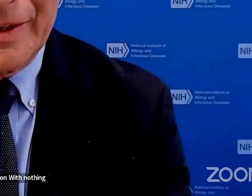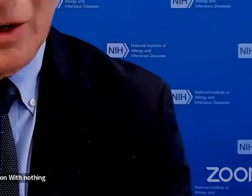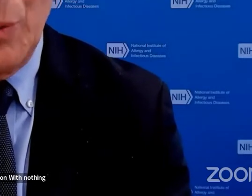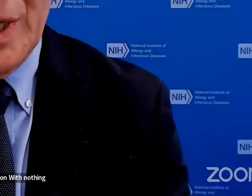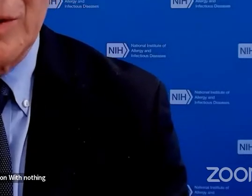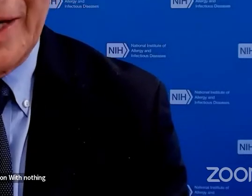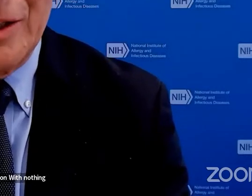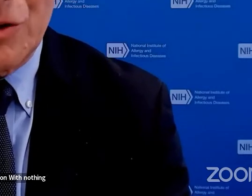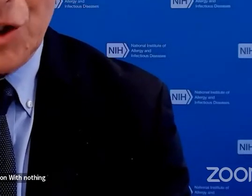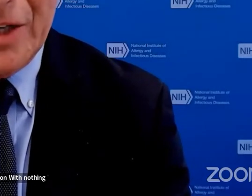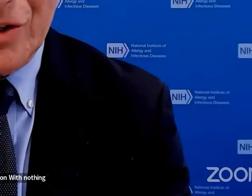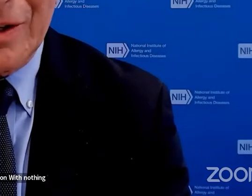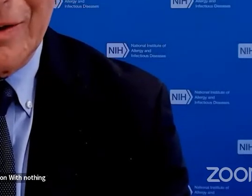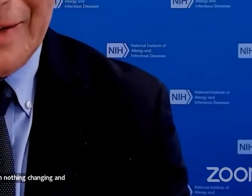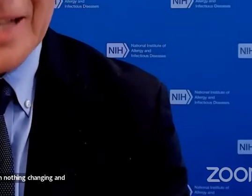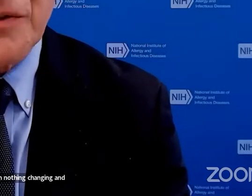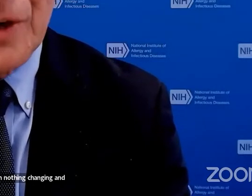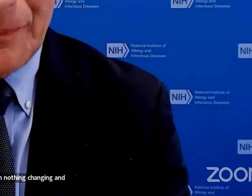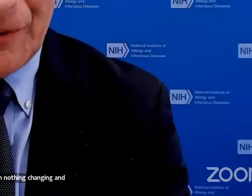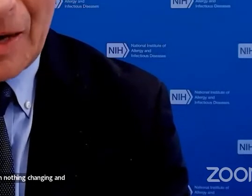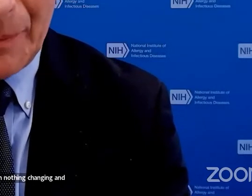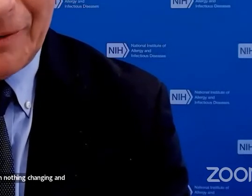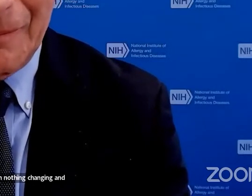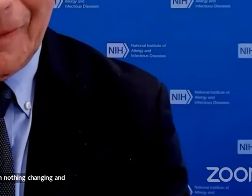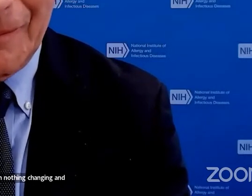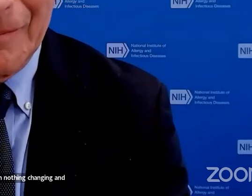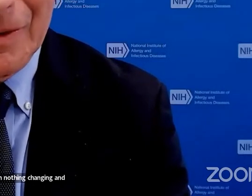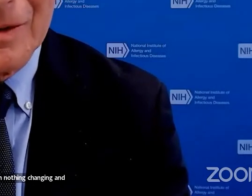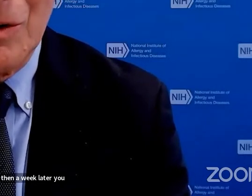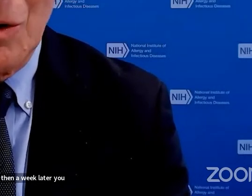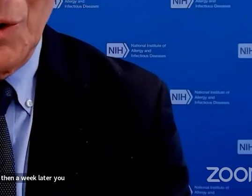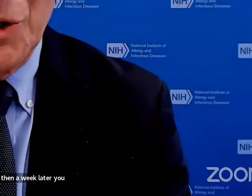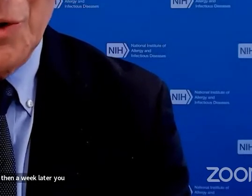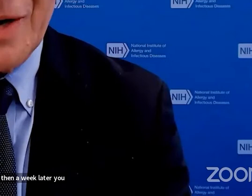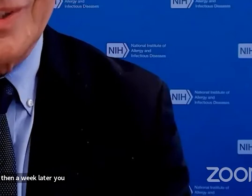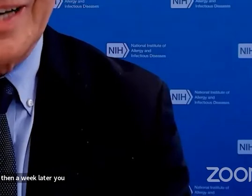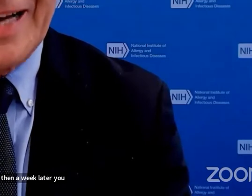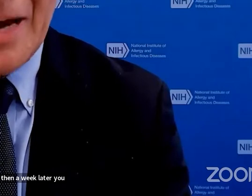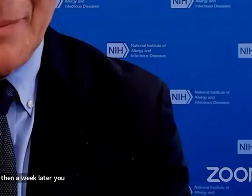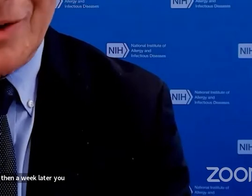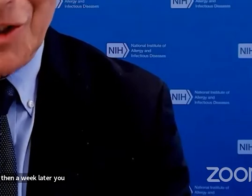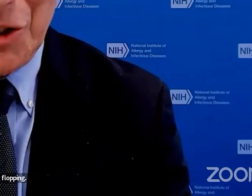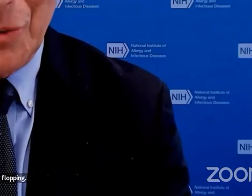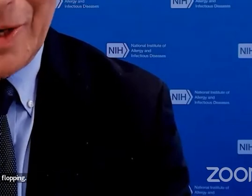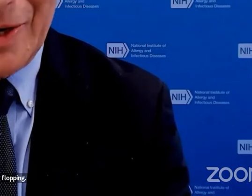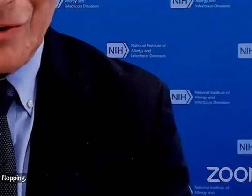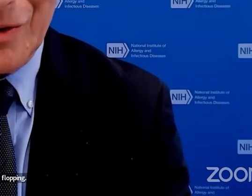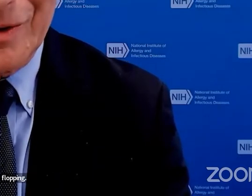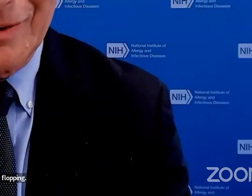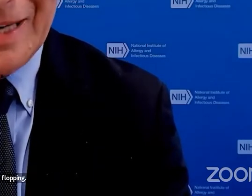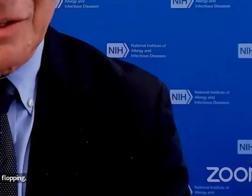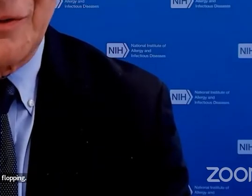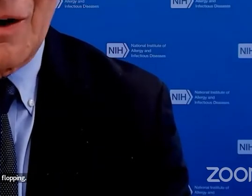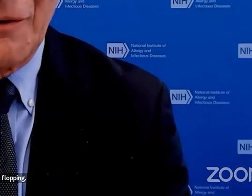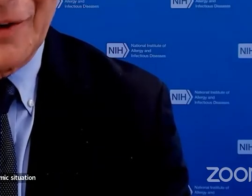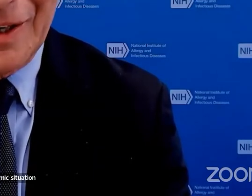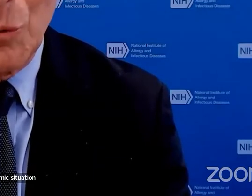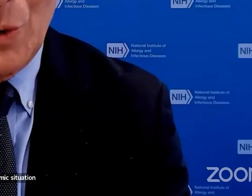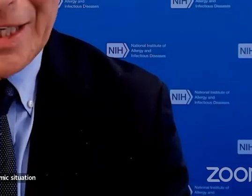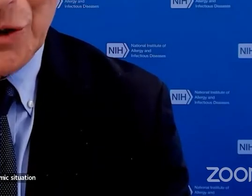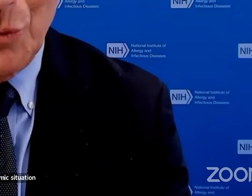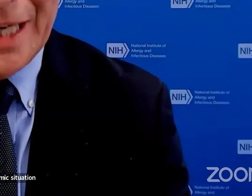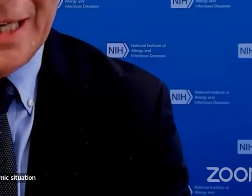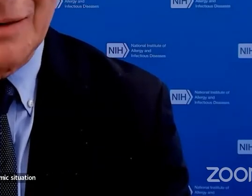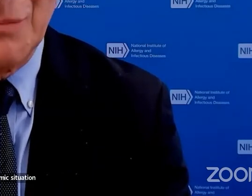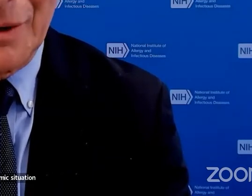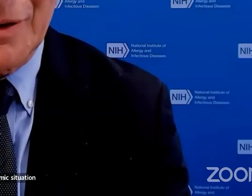and then a week later you change it that's flip-flopping when you have a dynamic situation that's evolving